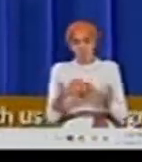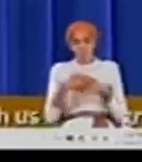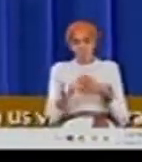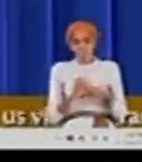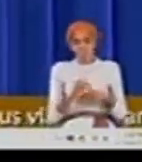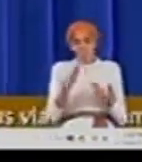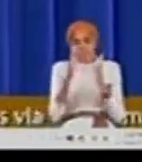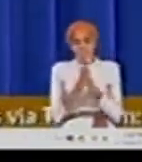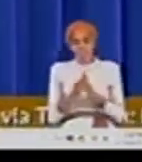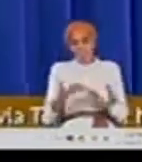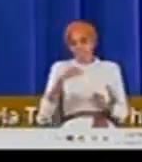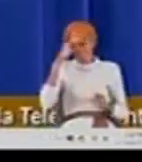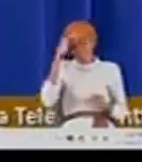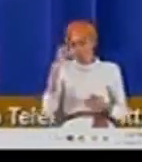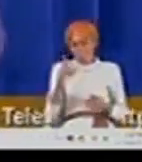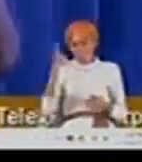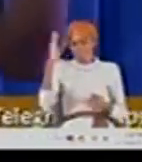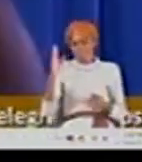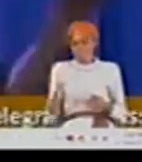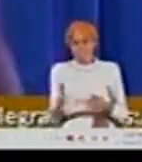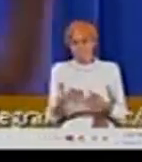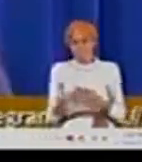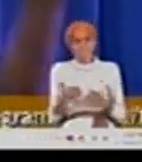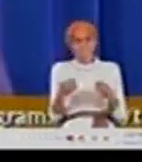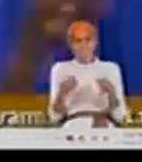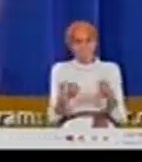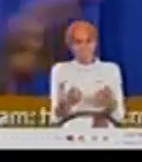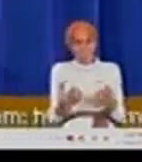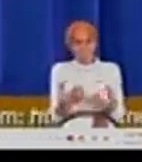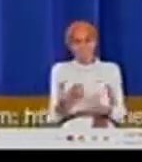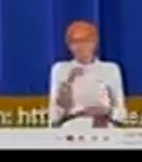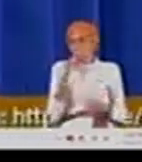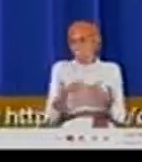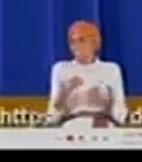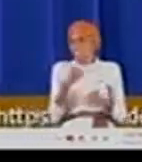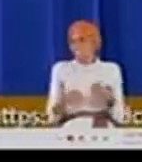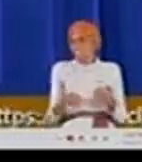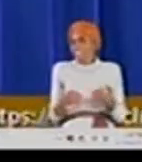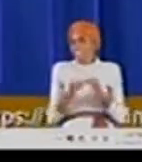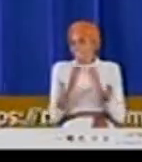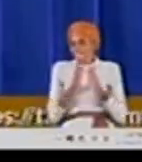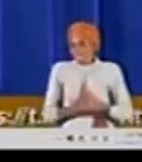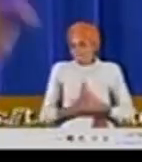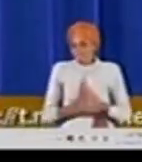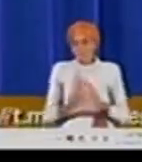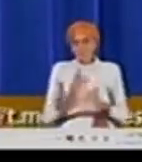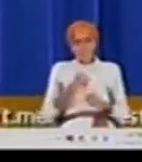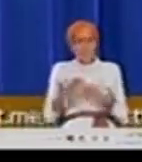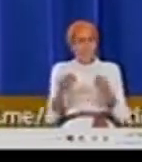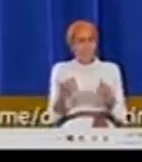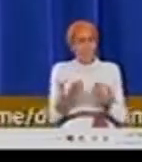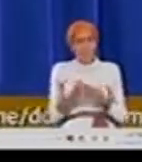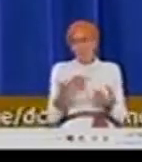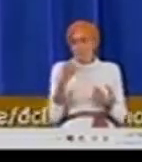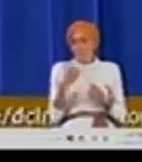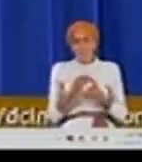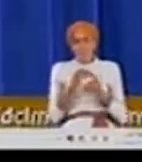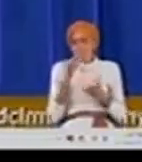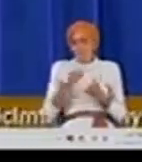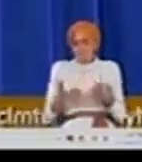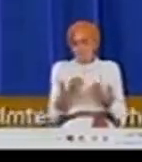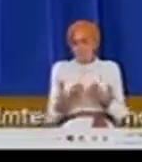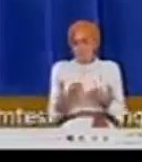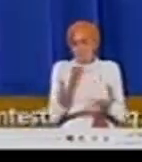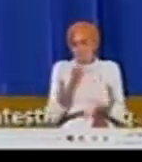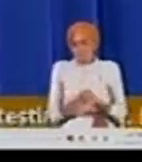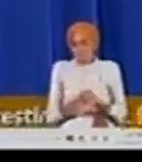God immediately that that last amen that last amen immediately he said the last Amen in fact as if I was the only